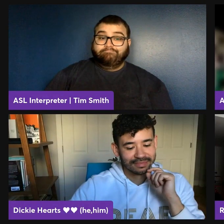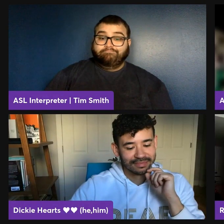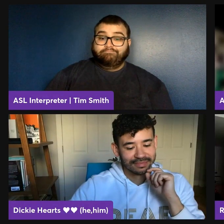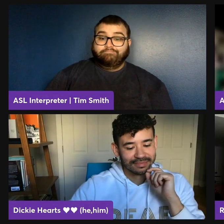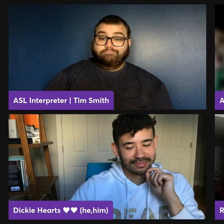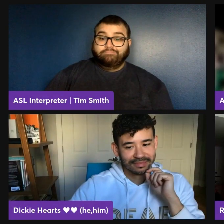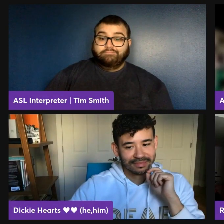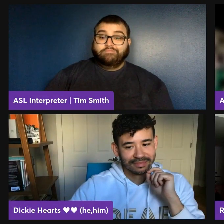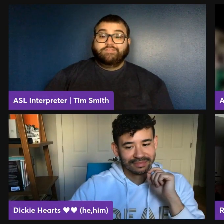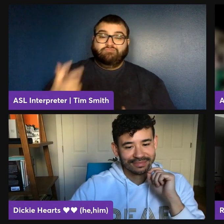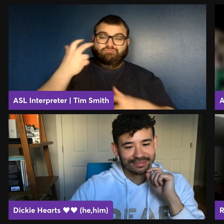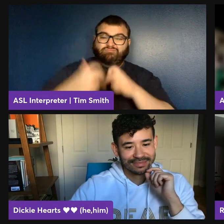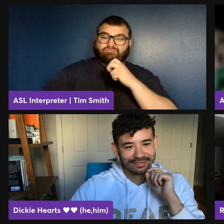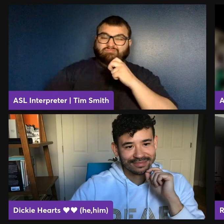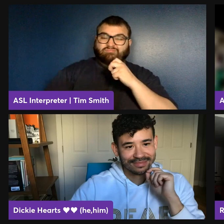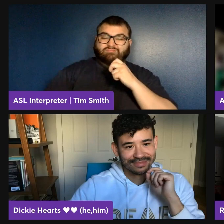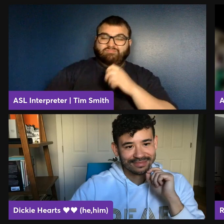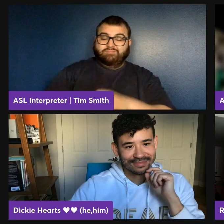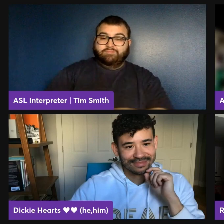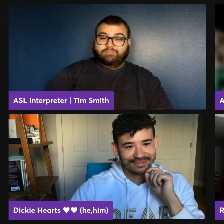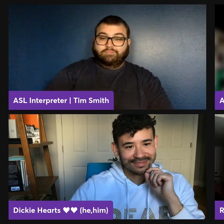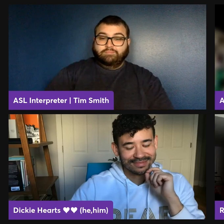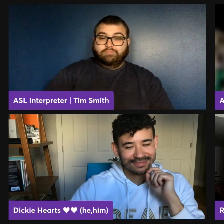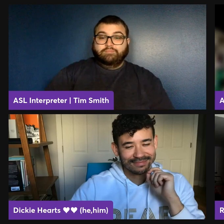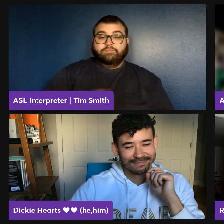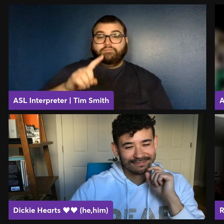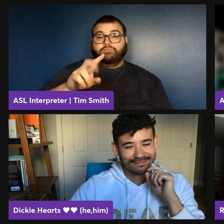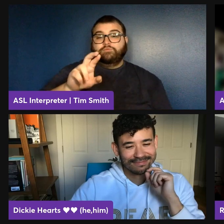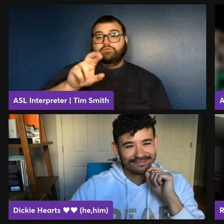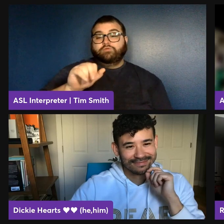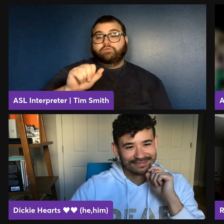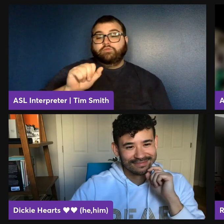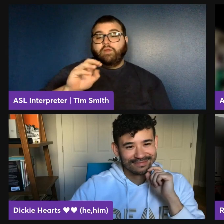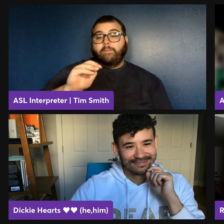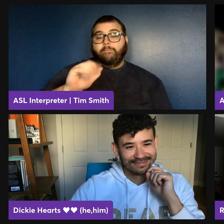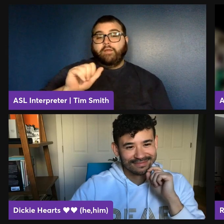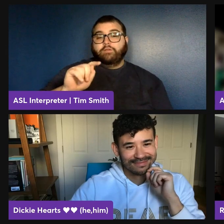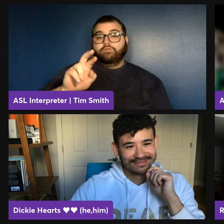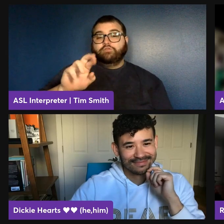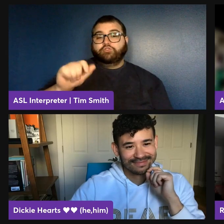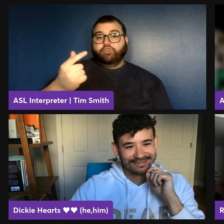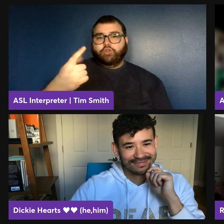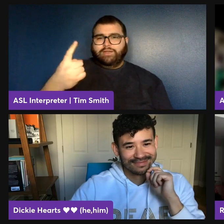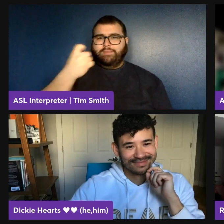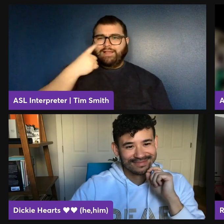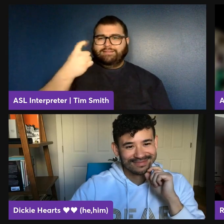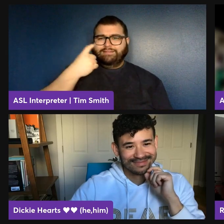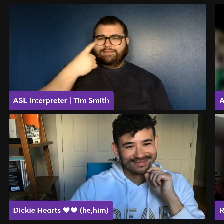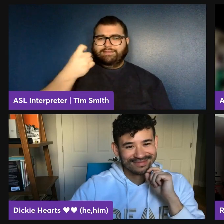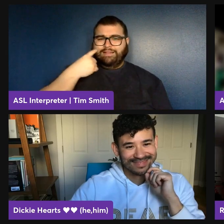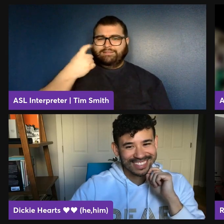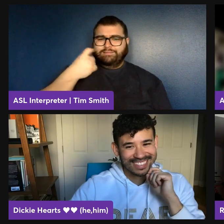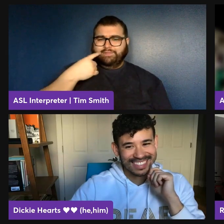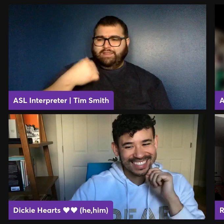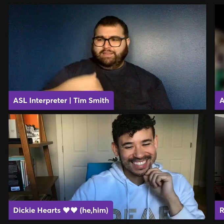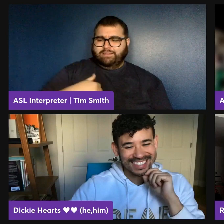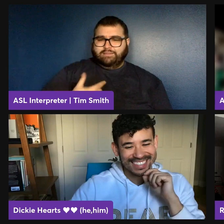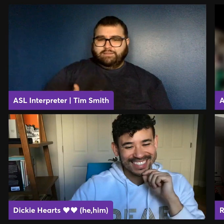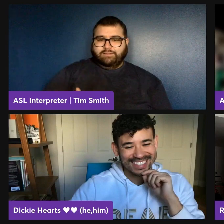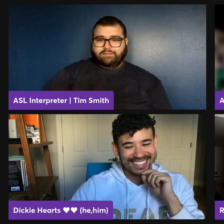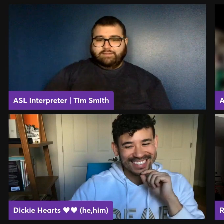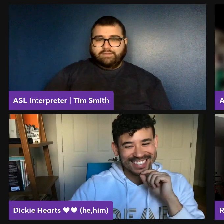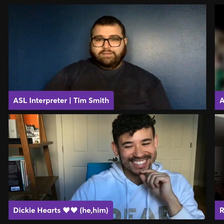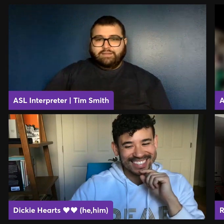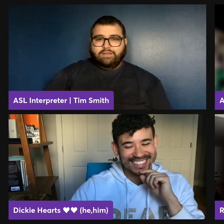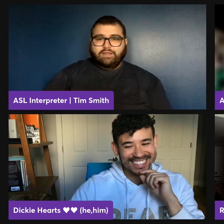This is hard. I mean, people, dramaturgs keep asking me this. Oh, but we're not talking to dramaturgs or for I